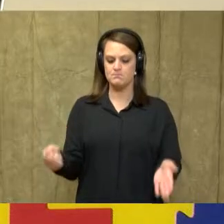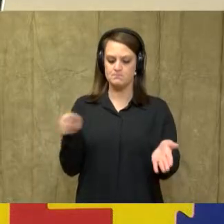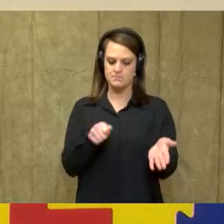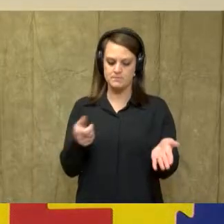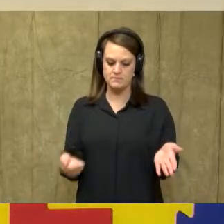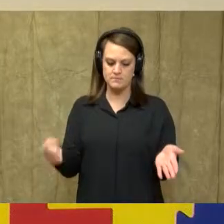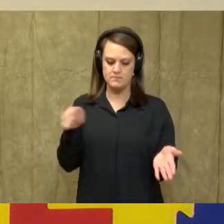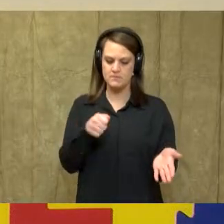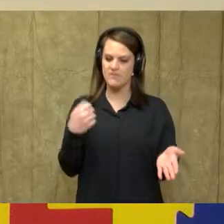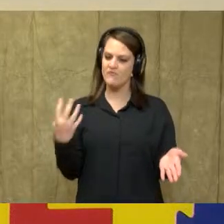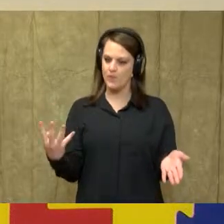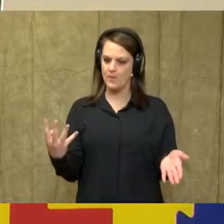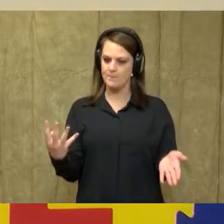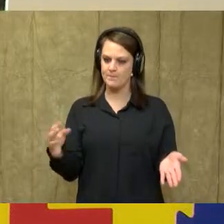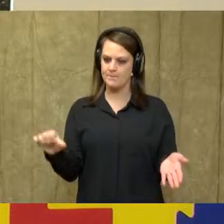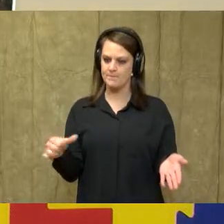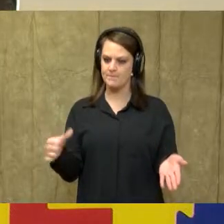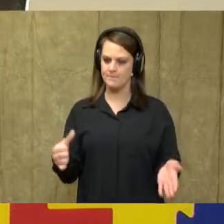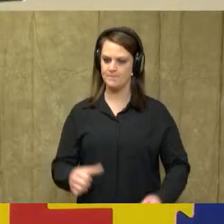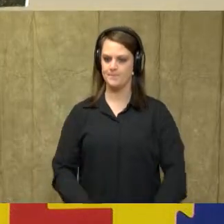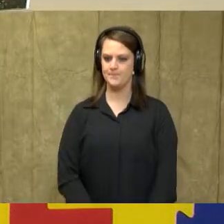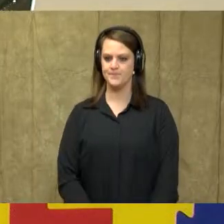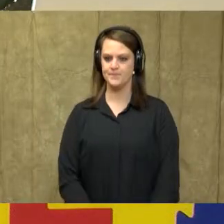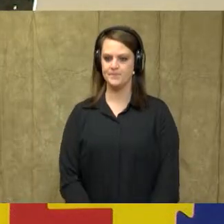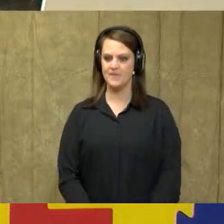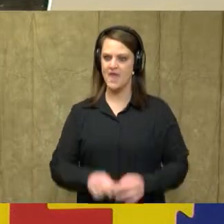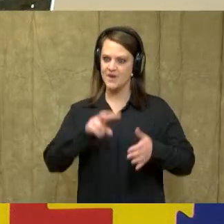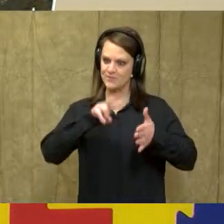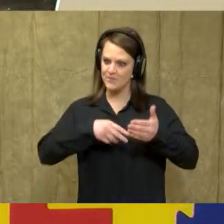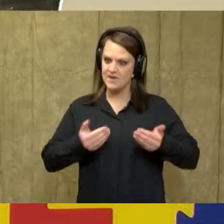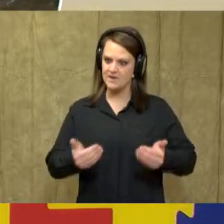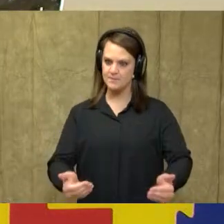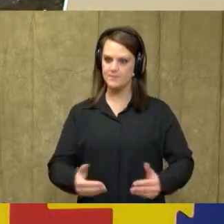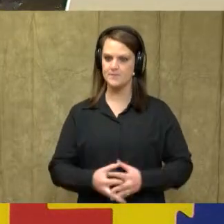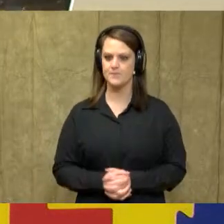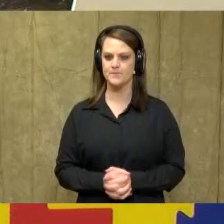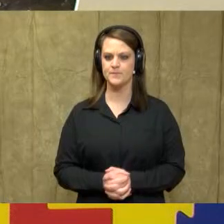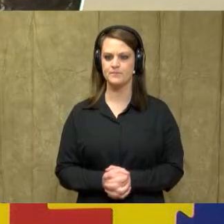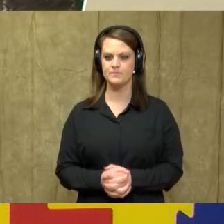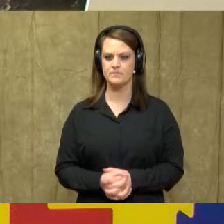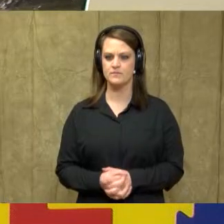4 and read.